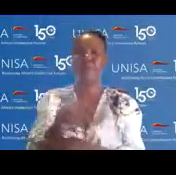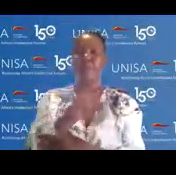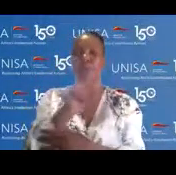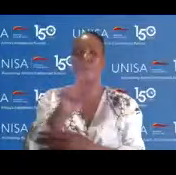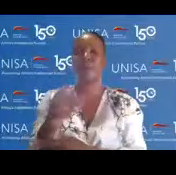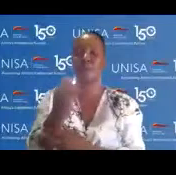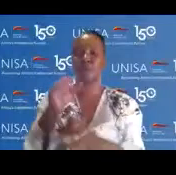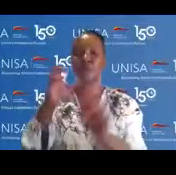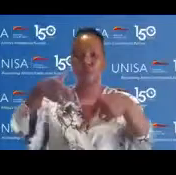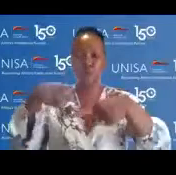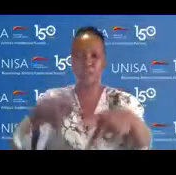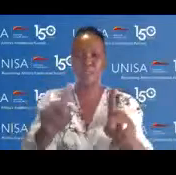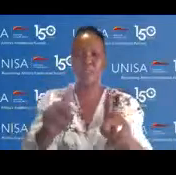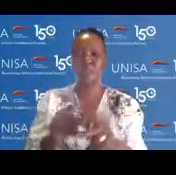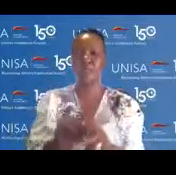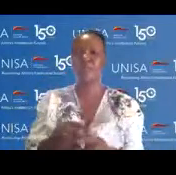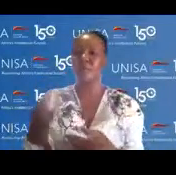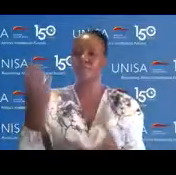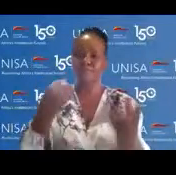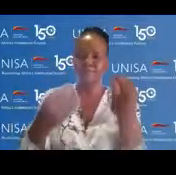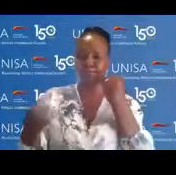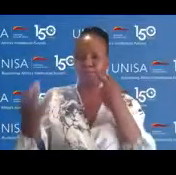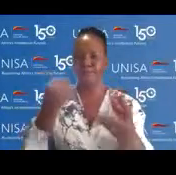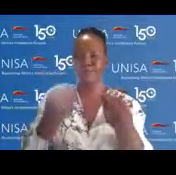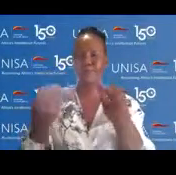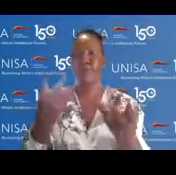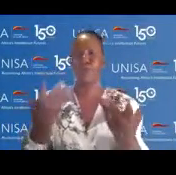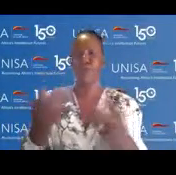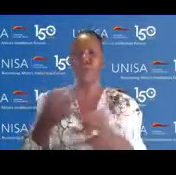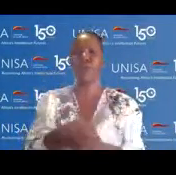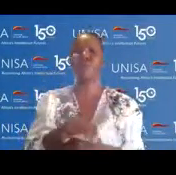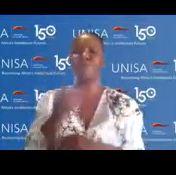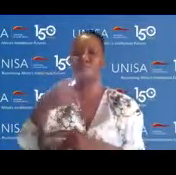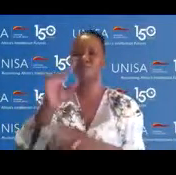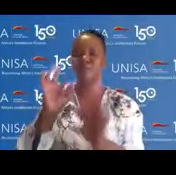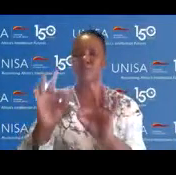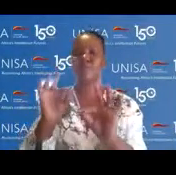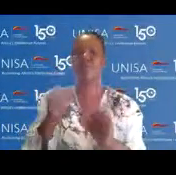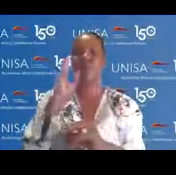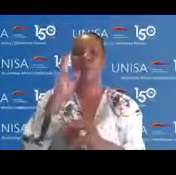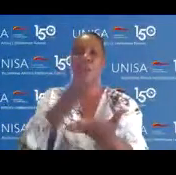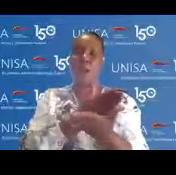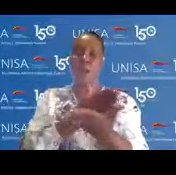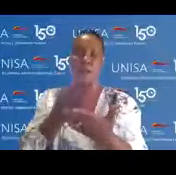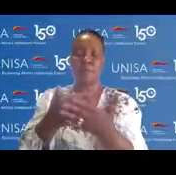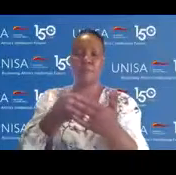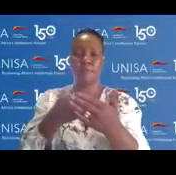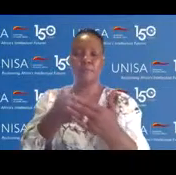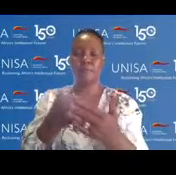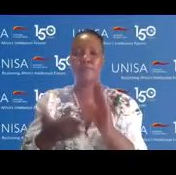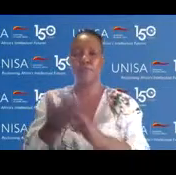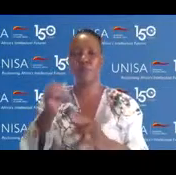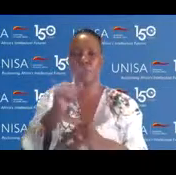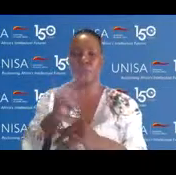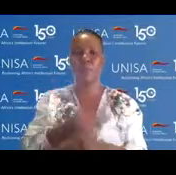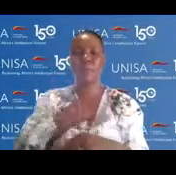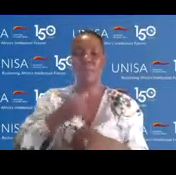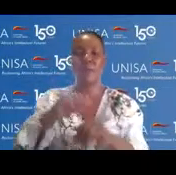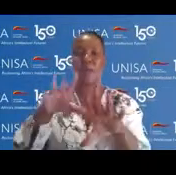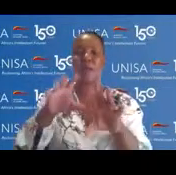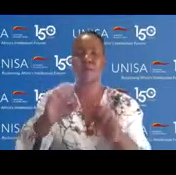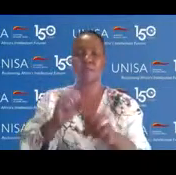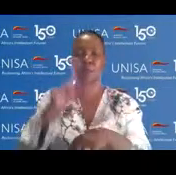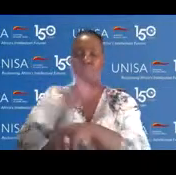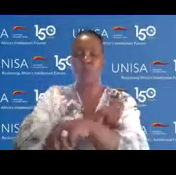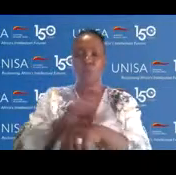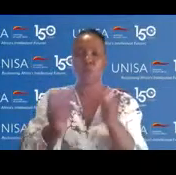to actually ask questions. All right. And we'll also share, before we go there, the My Exam course site that